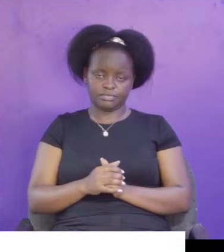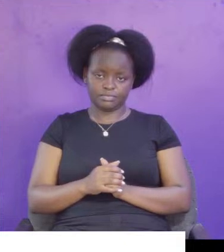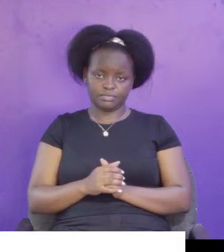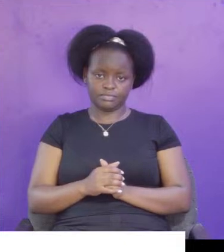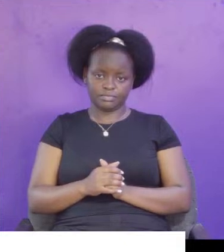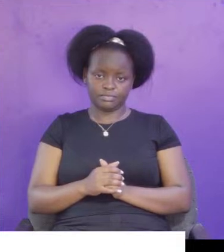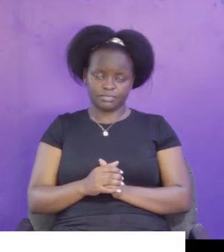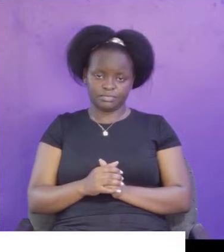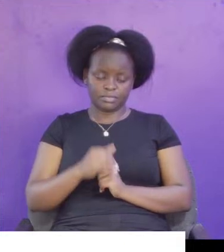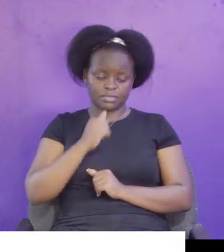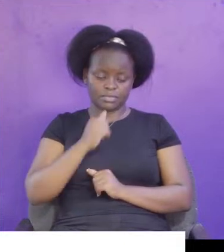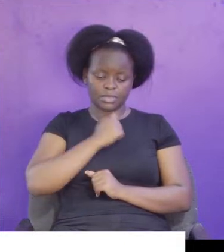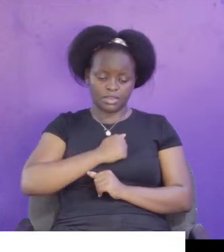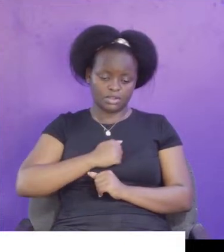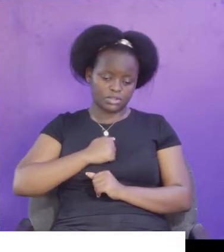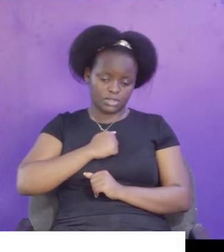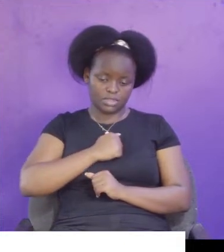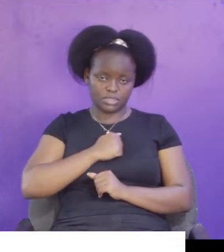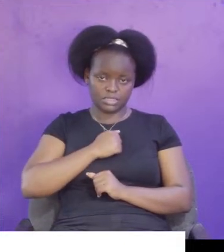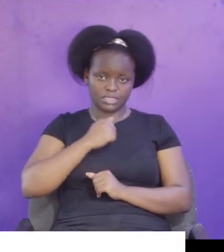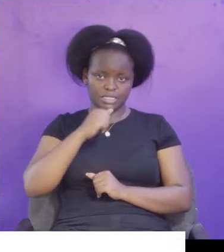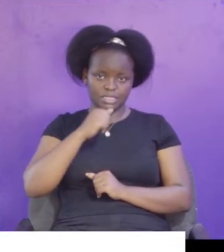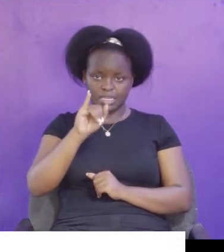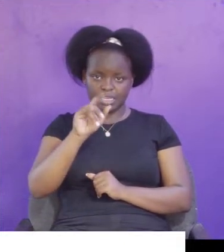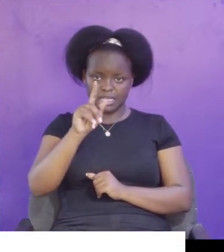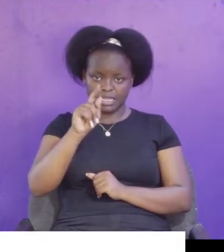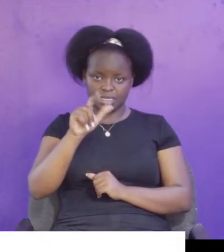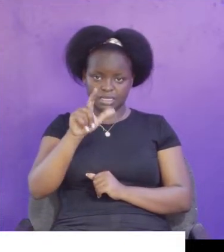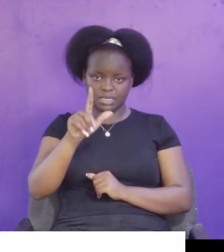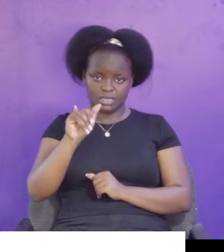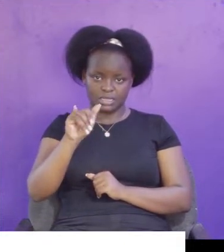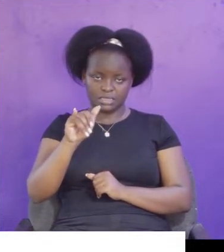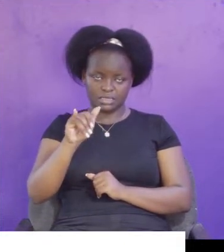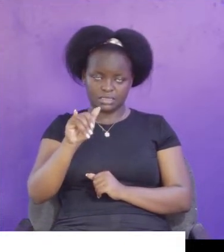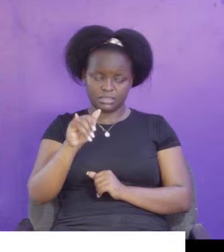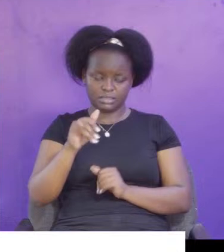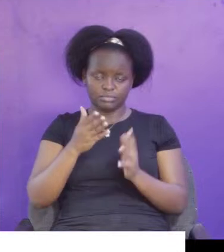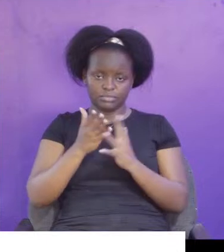Condolences from Italy through the head of mission,